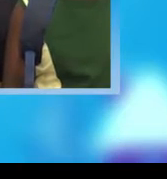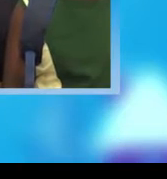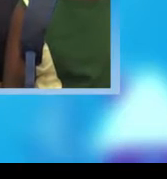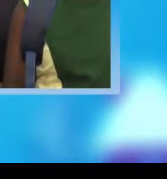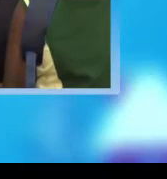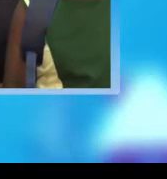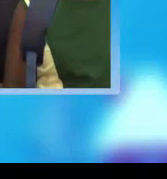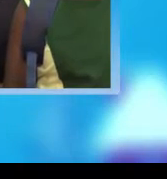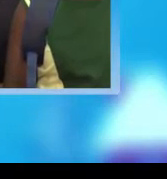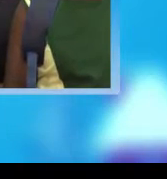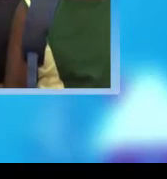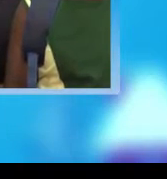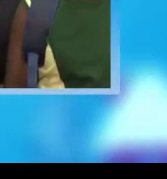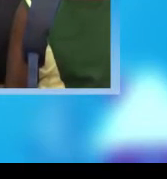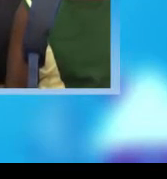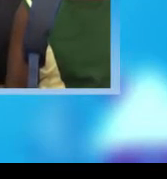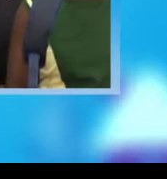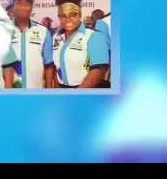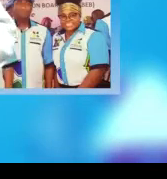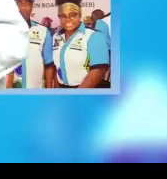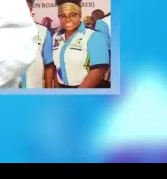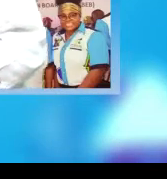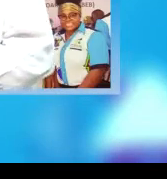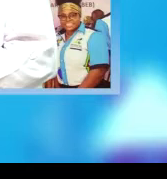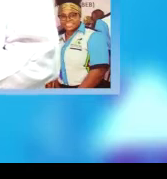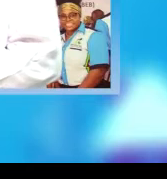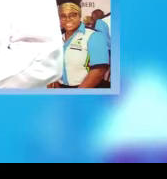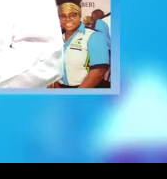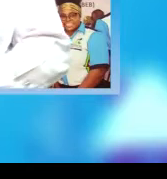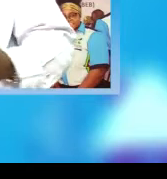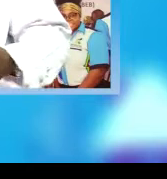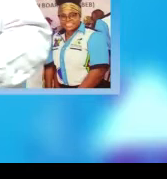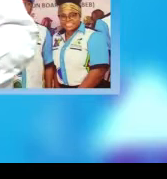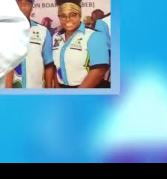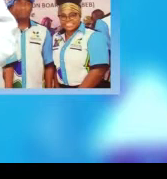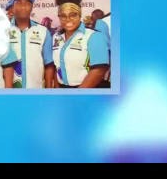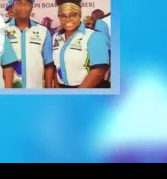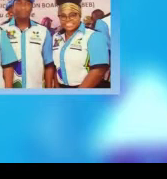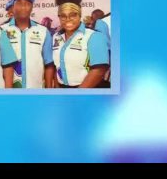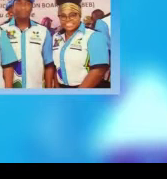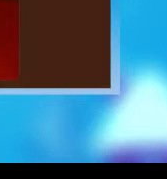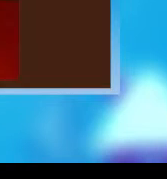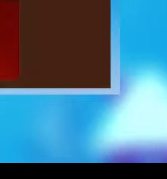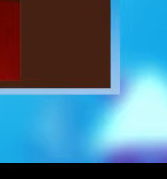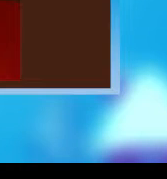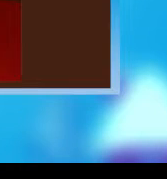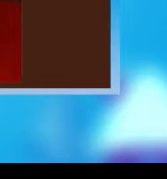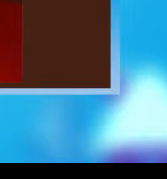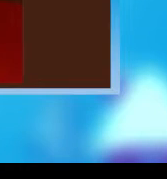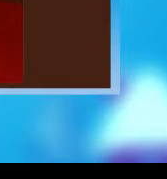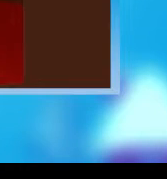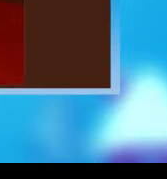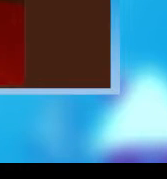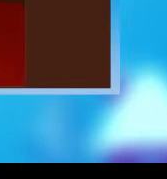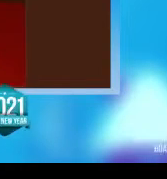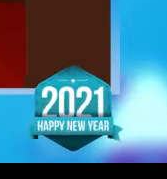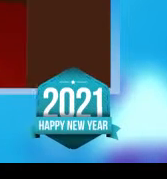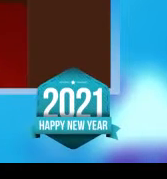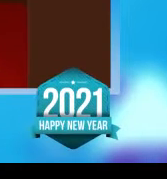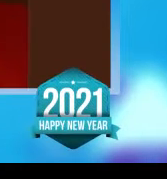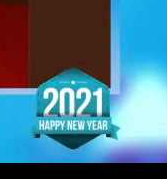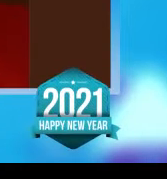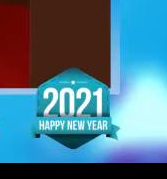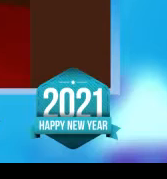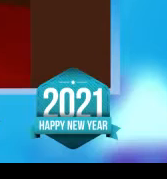support for all the activities of the board. I thank the Honorable Commissioner of Education, Mrs. Folashade Adefisayo, for her remarkable leadership role